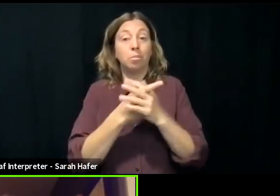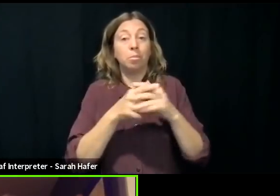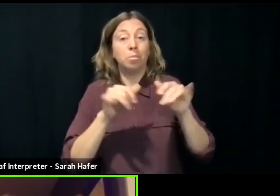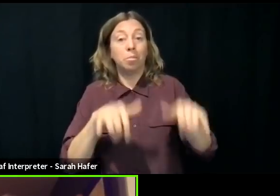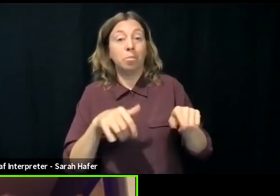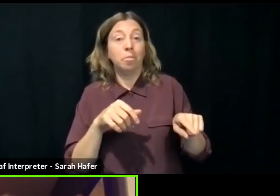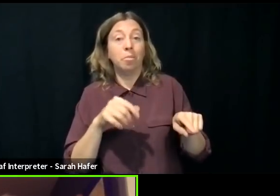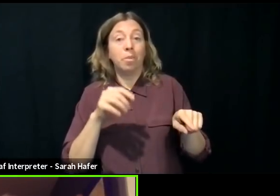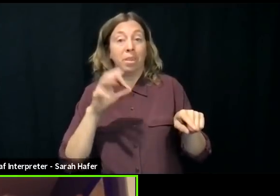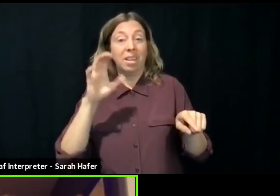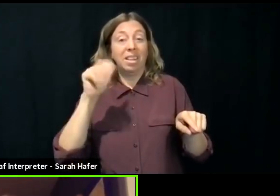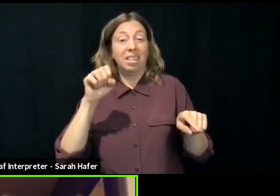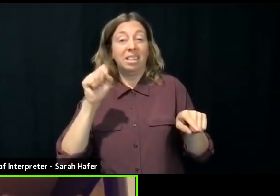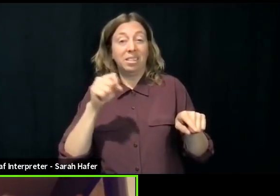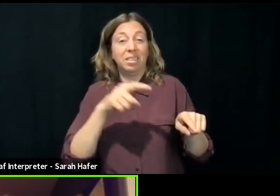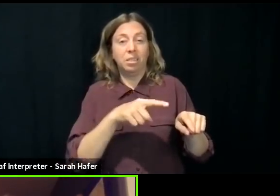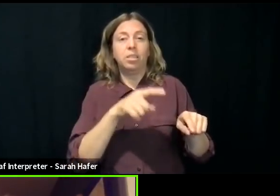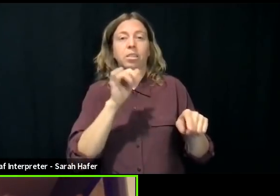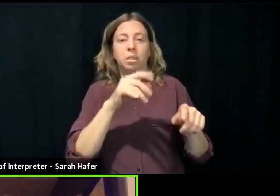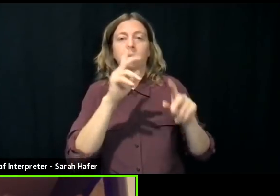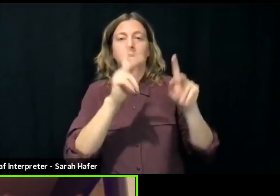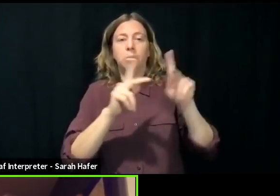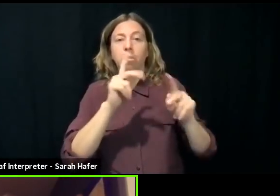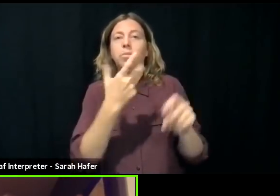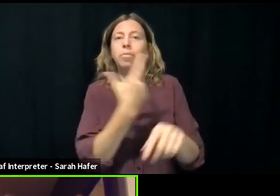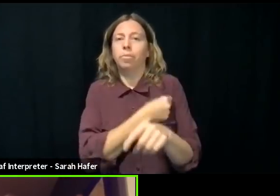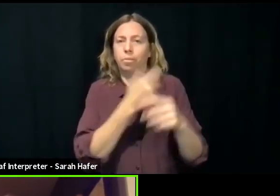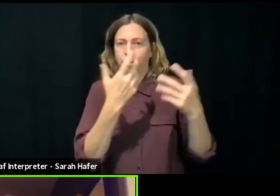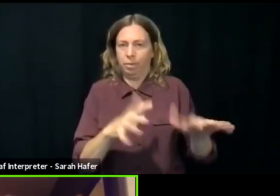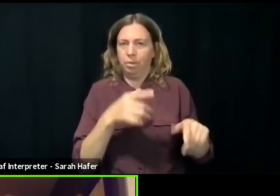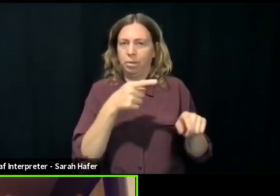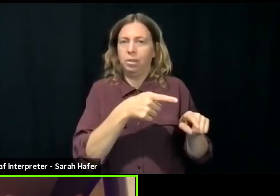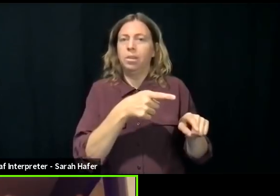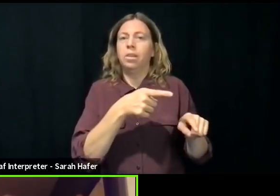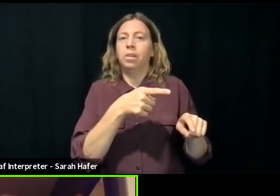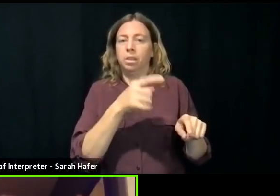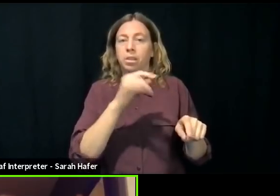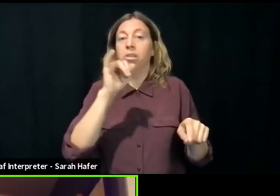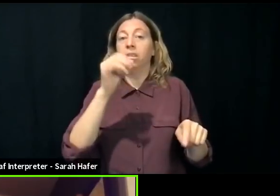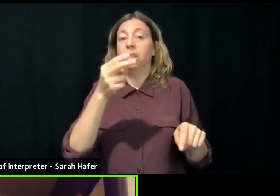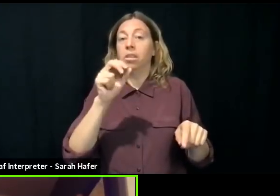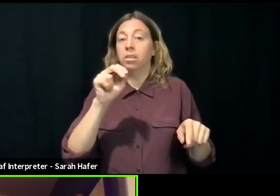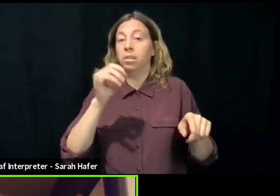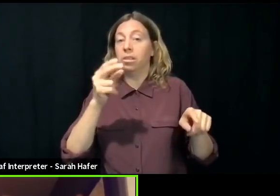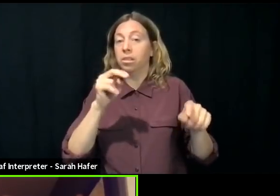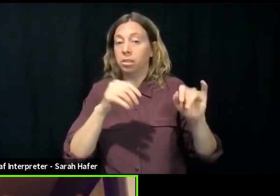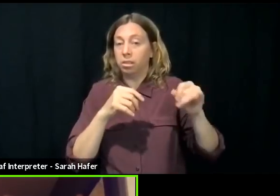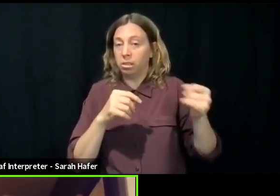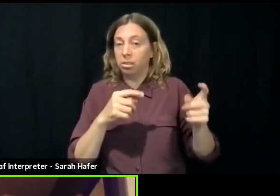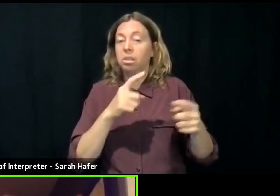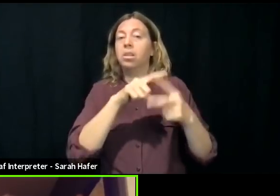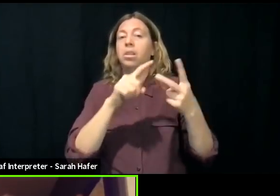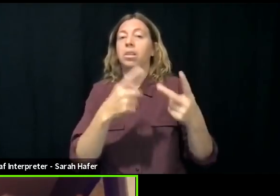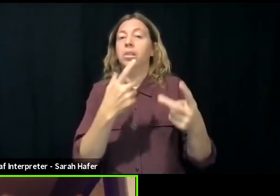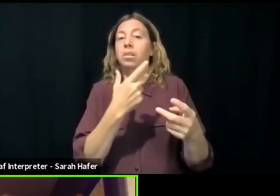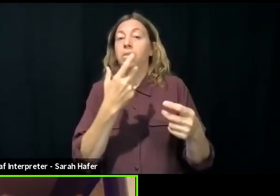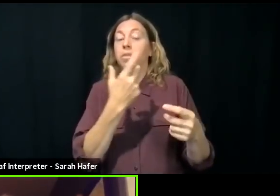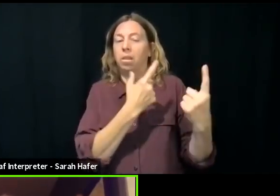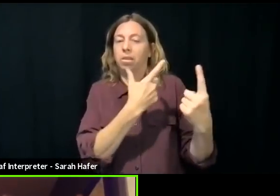fully vaccinated, one dose of Johnson & Johnson, or two doses of Pfizer and Moderna, and have had at least 14 days since their